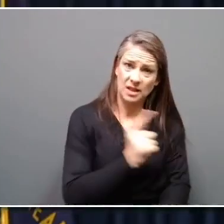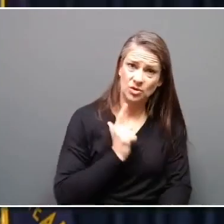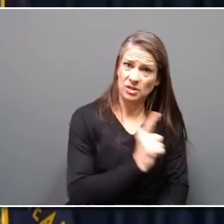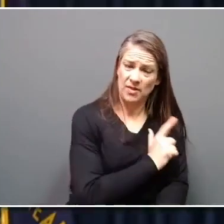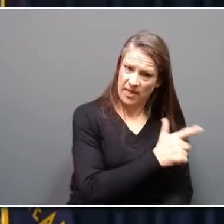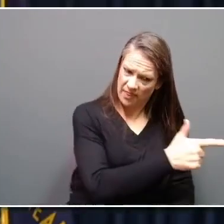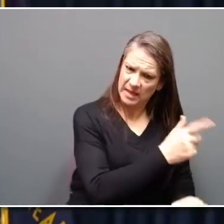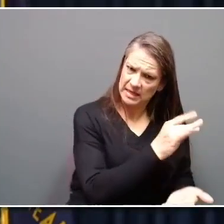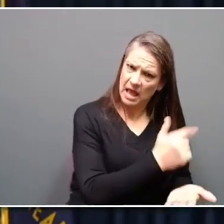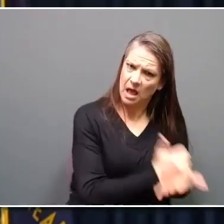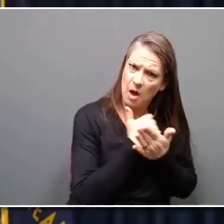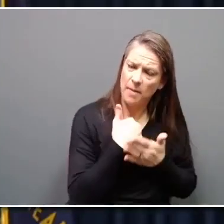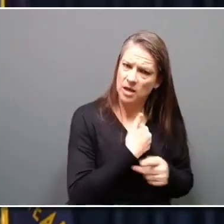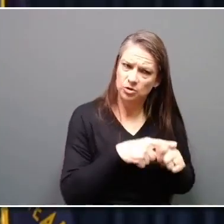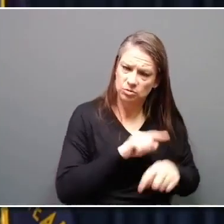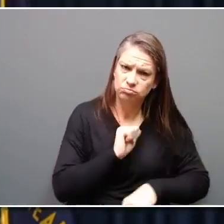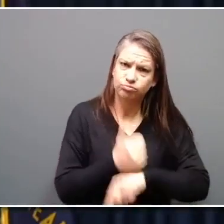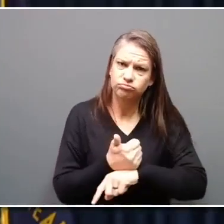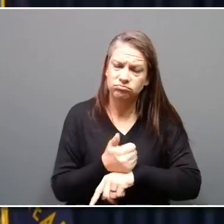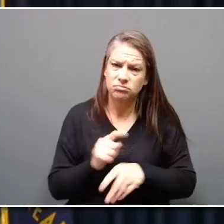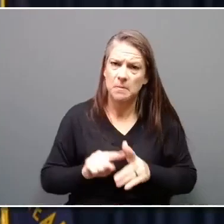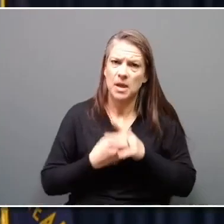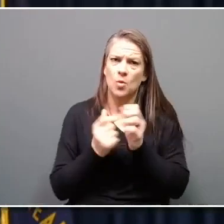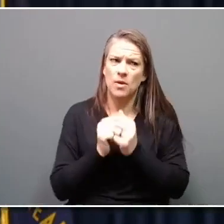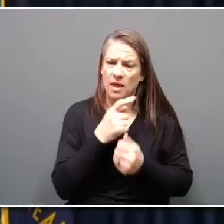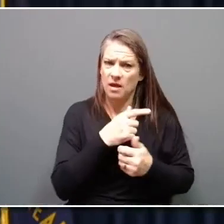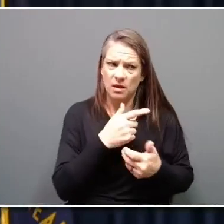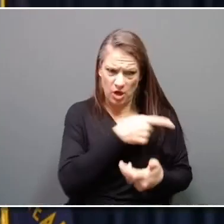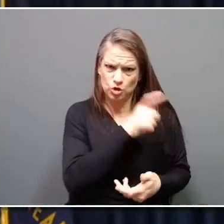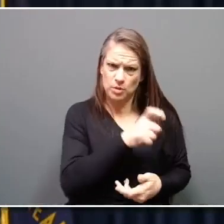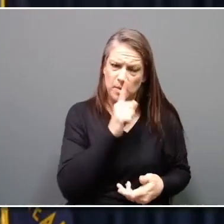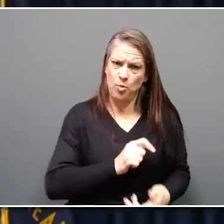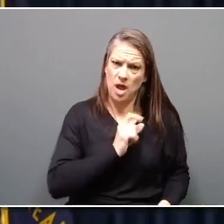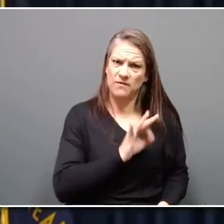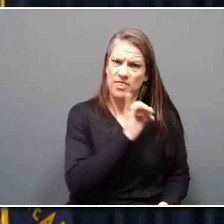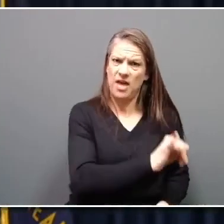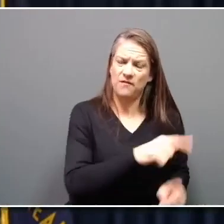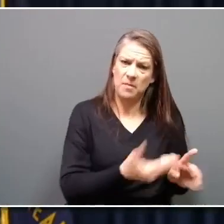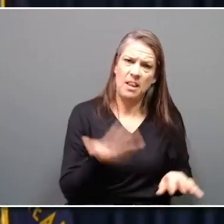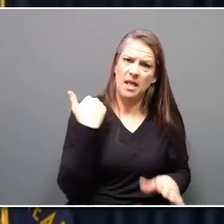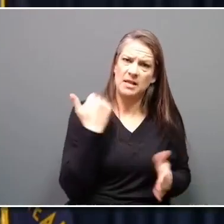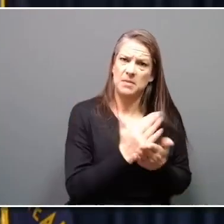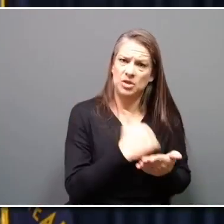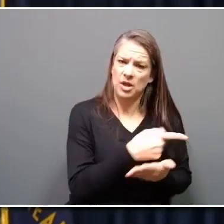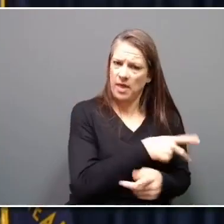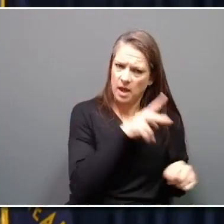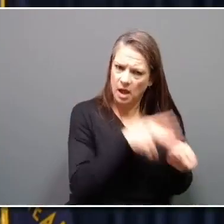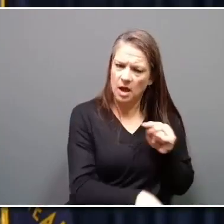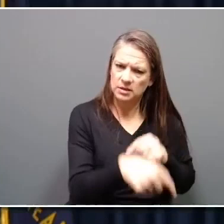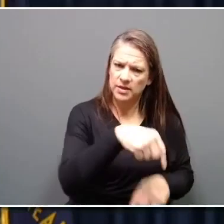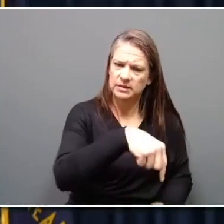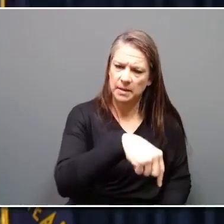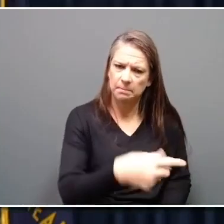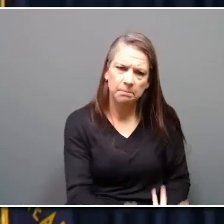us to enact and really move forward with, that they should be really proud of from the last budget that they cut in this budget. I mean, when